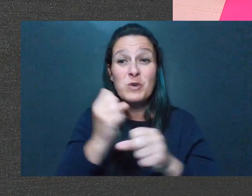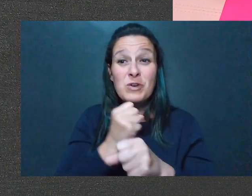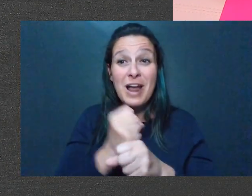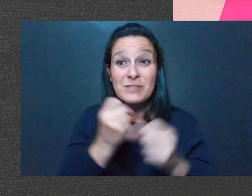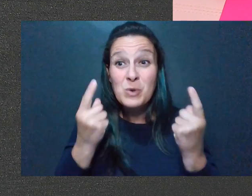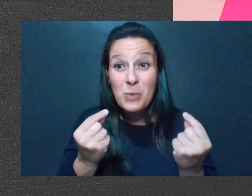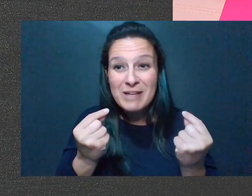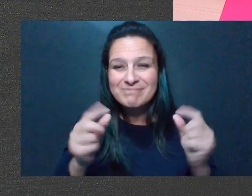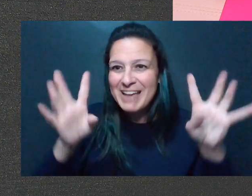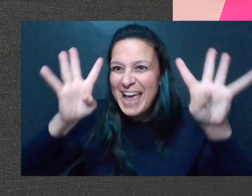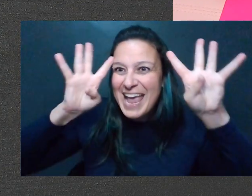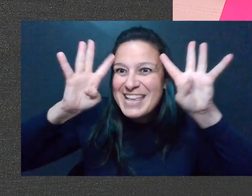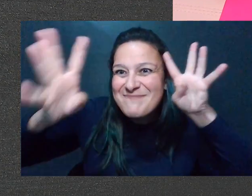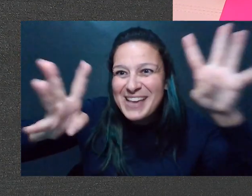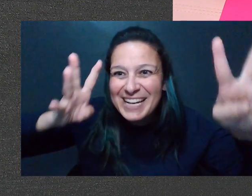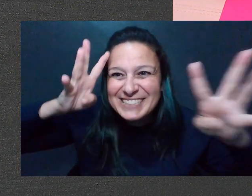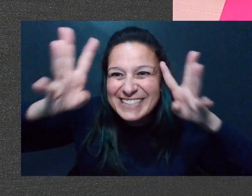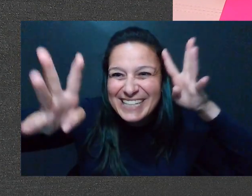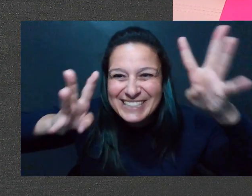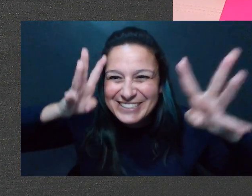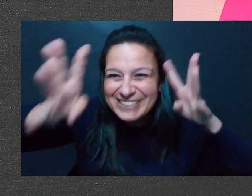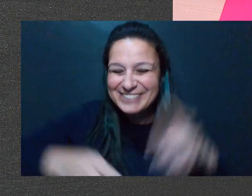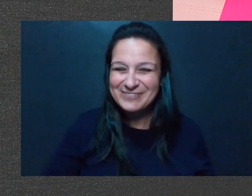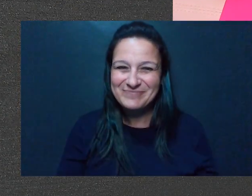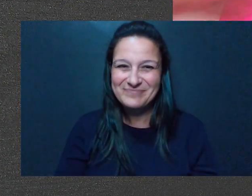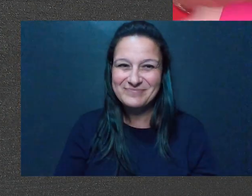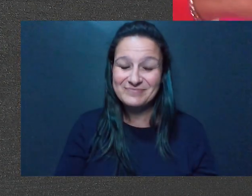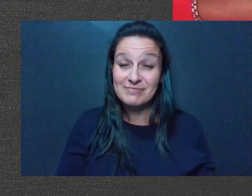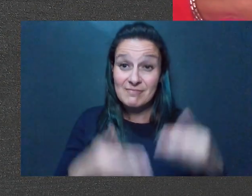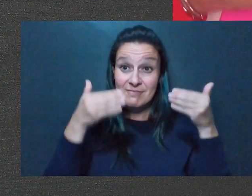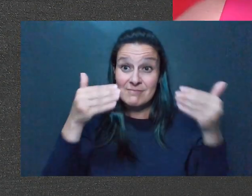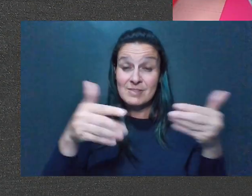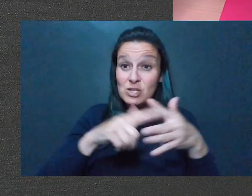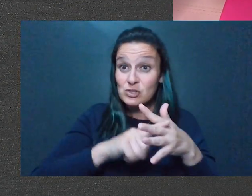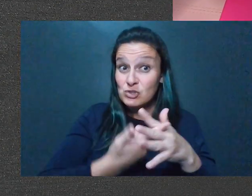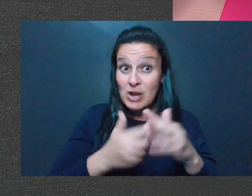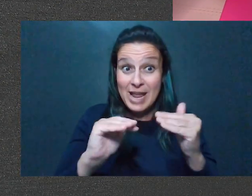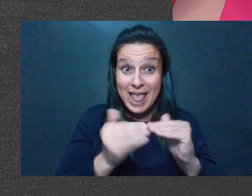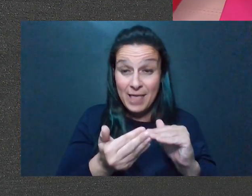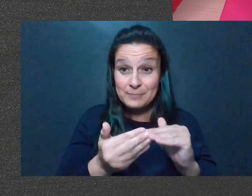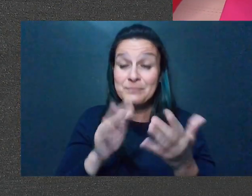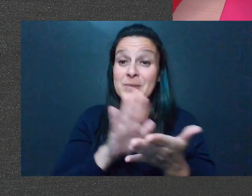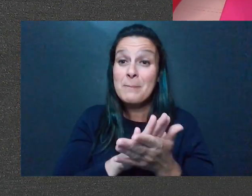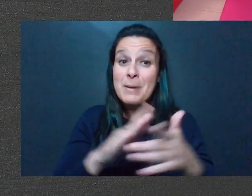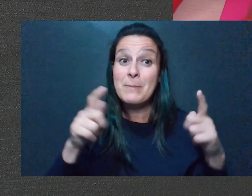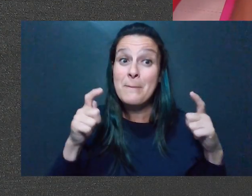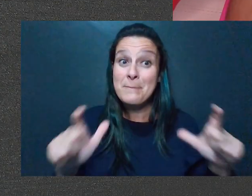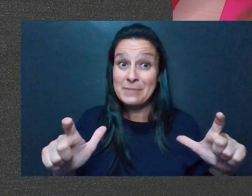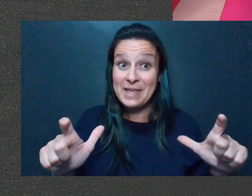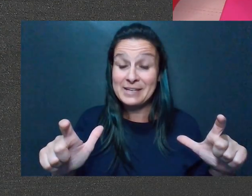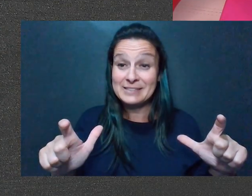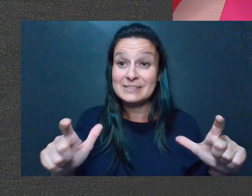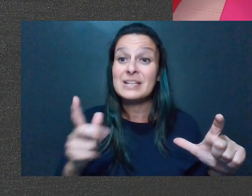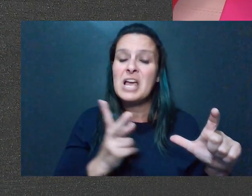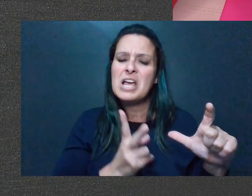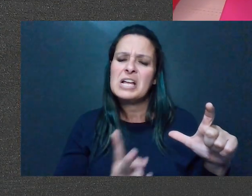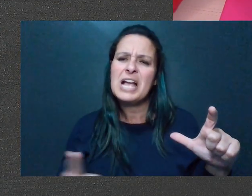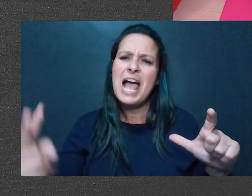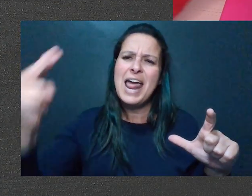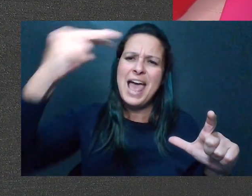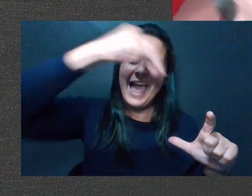our imagination. So to get started, take your paper plate, cut